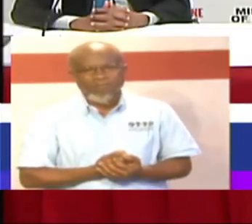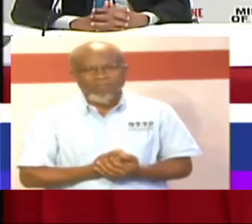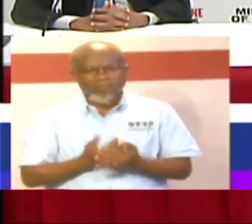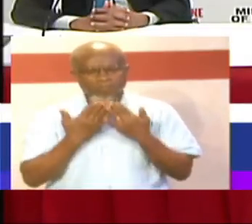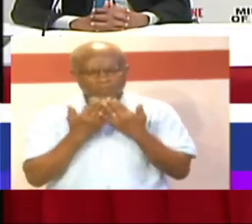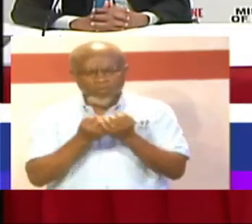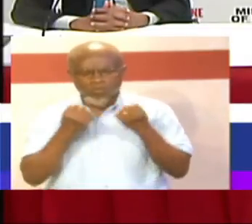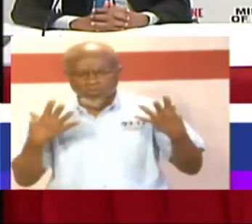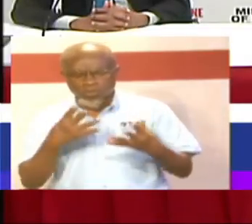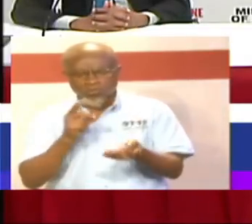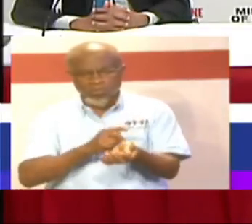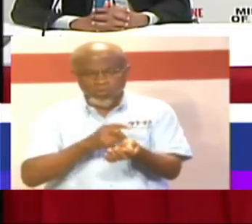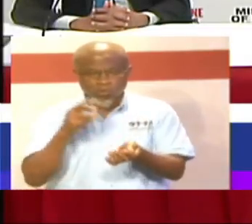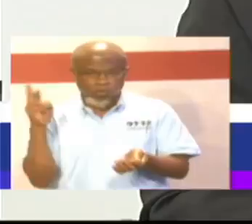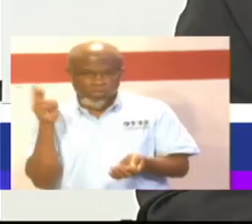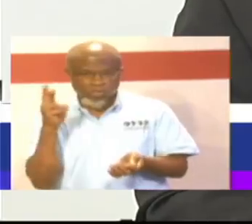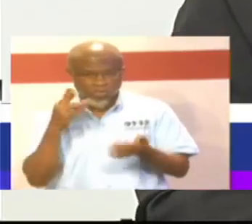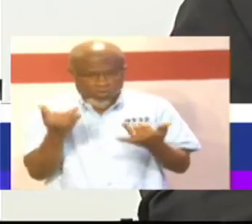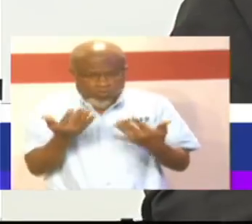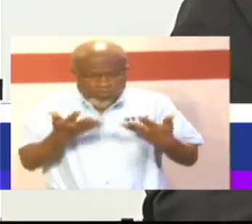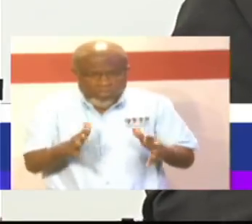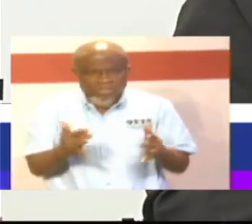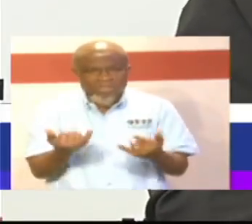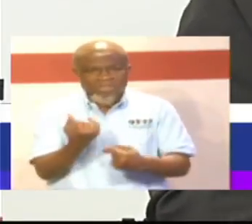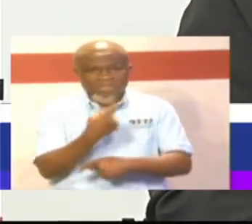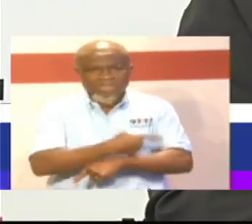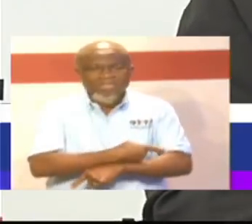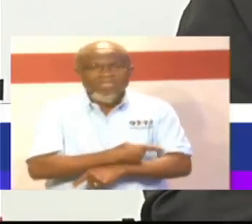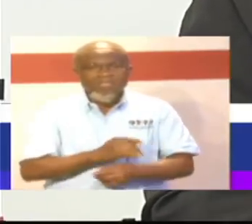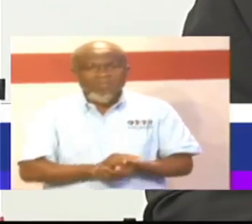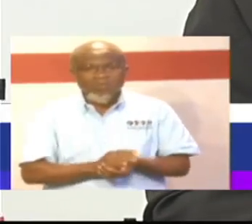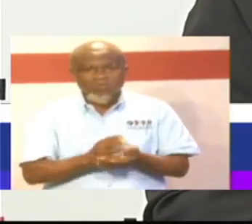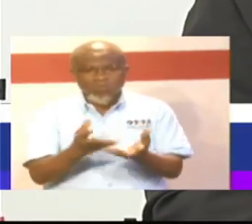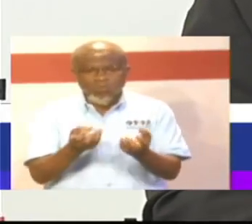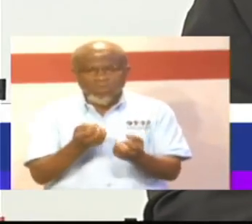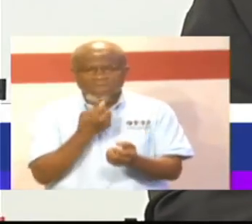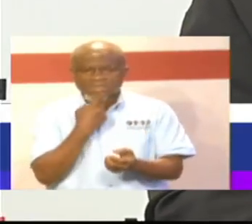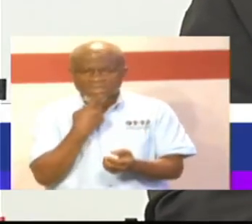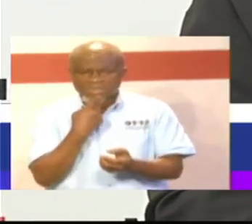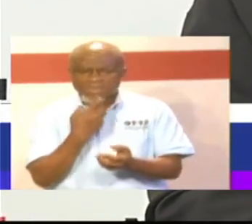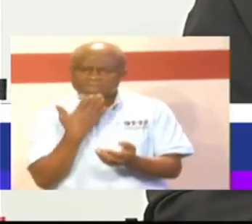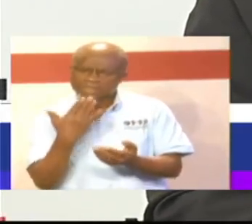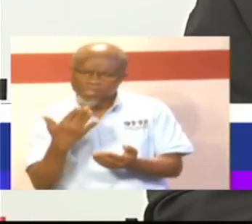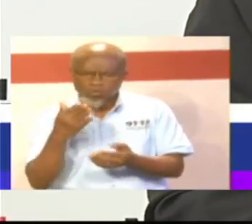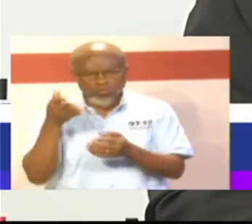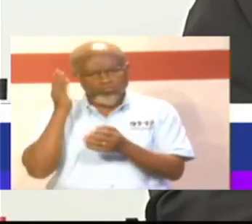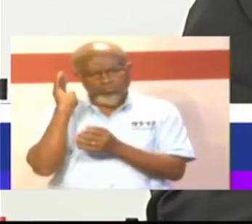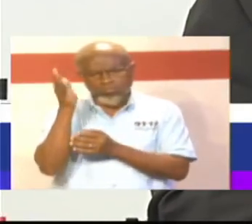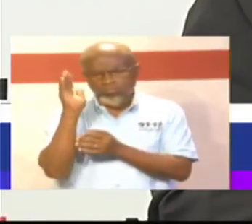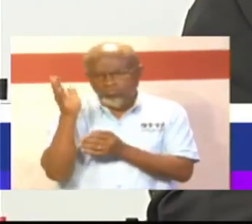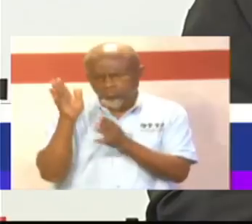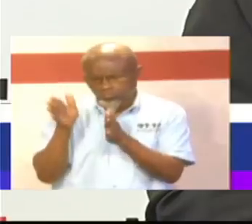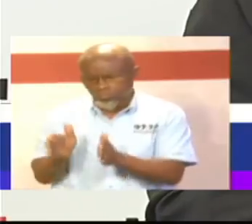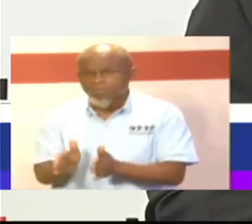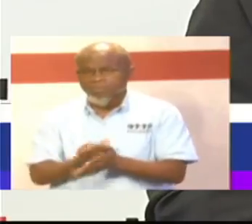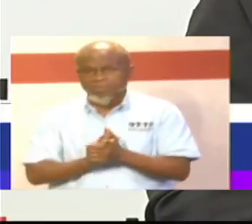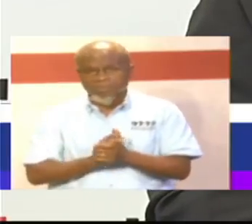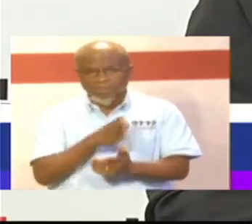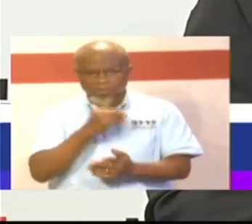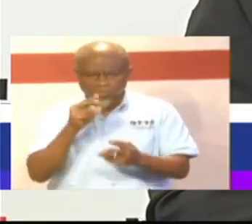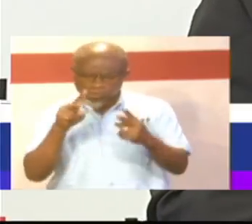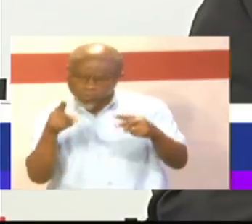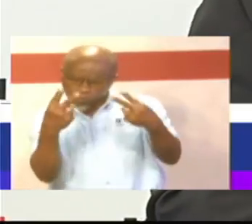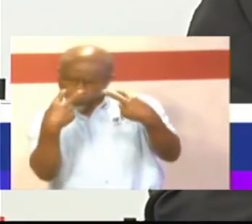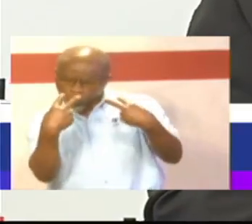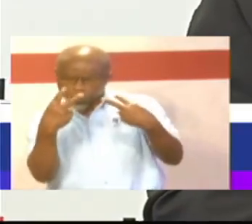have come to the end of today's media conference. Thanks to our presenters, media representatives, and your viewing and listening